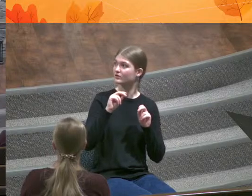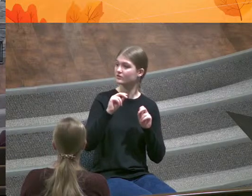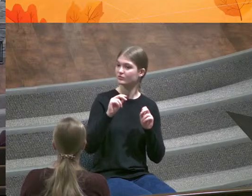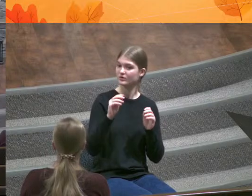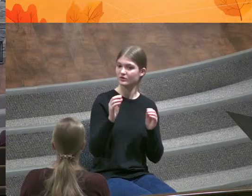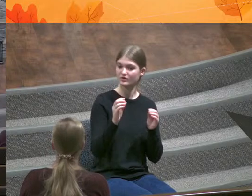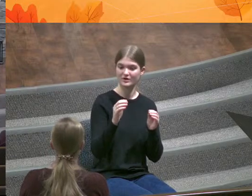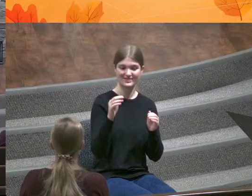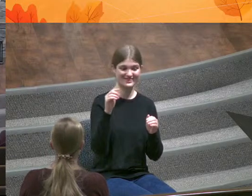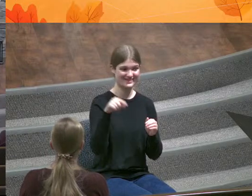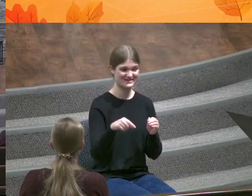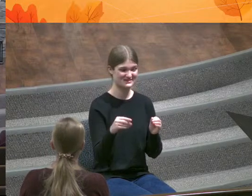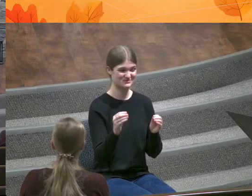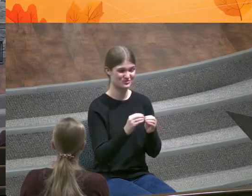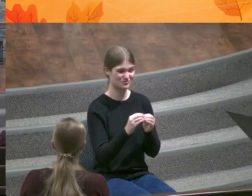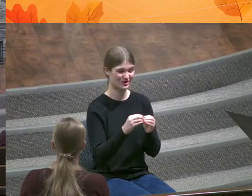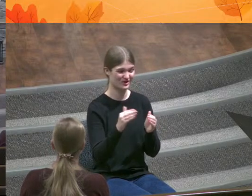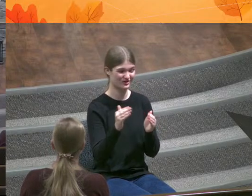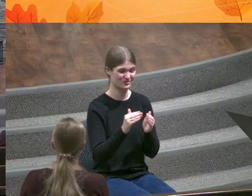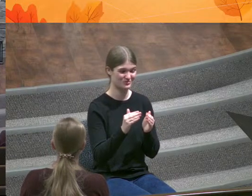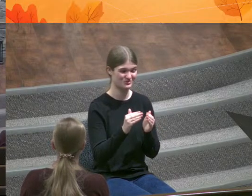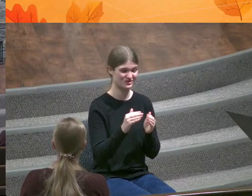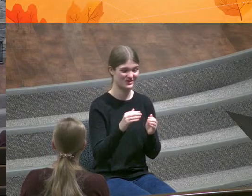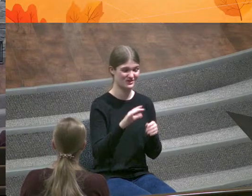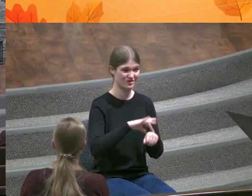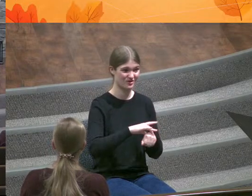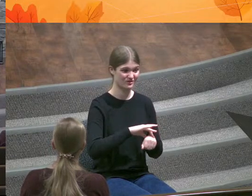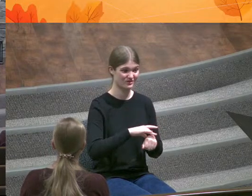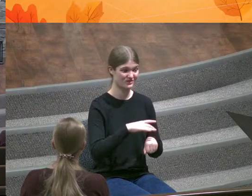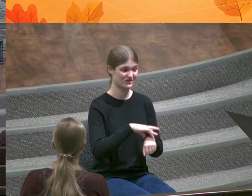that much closer to the earth, it would fry?